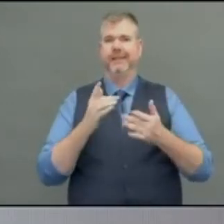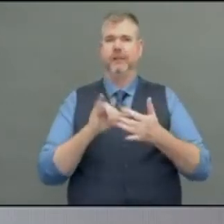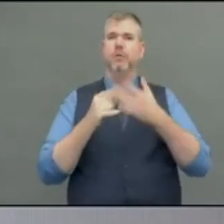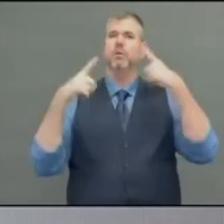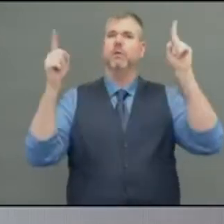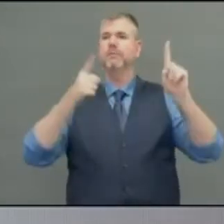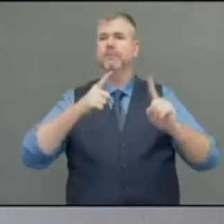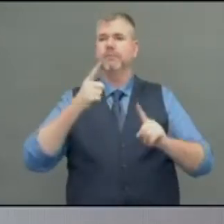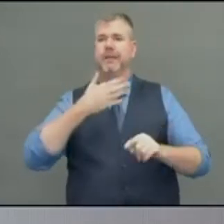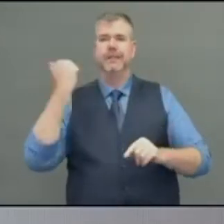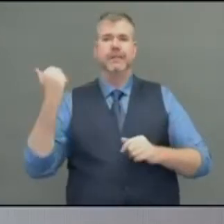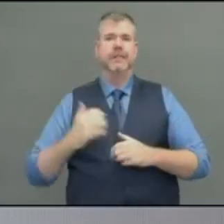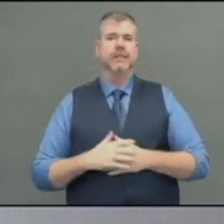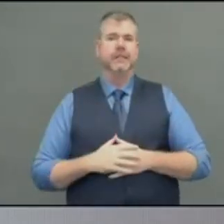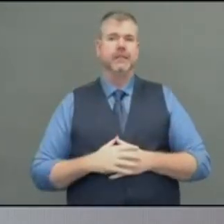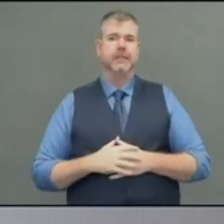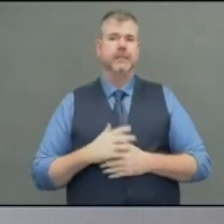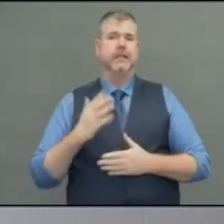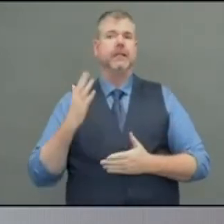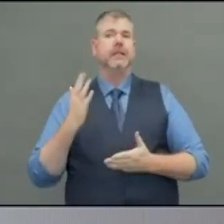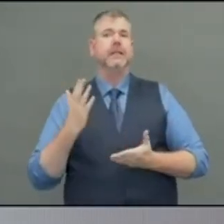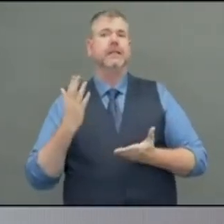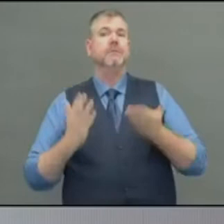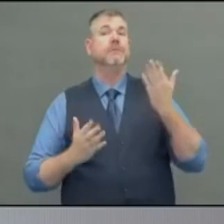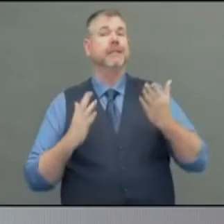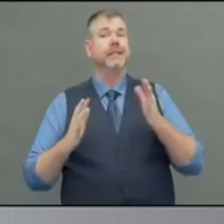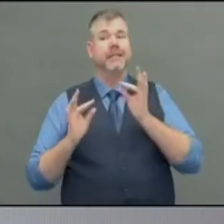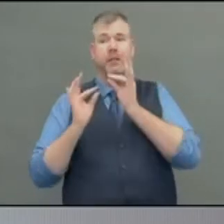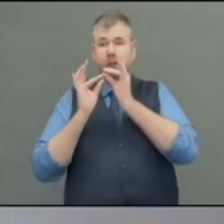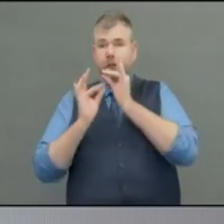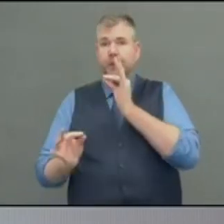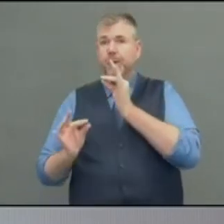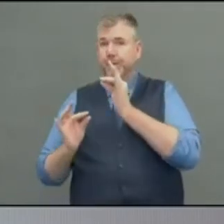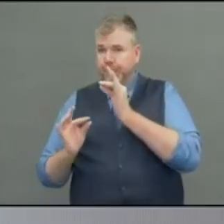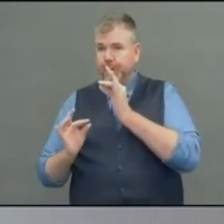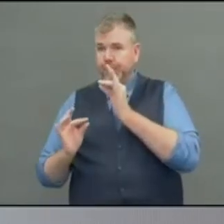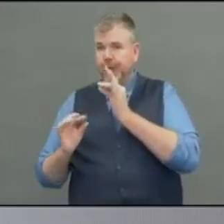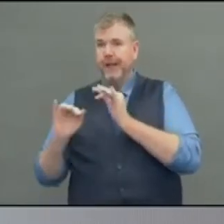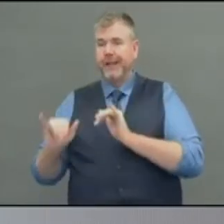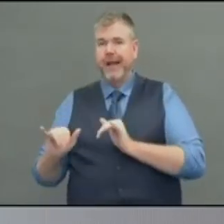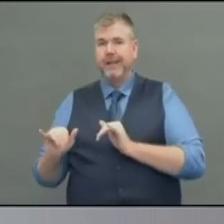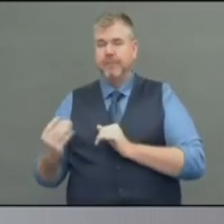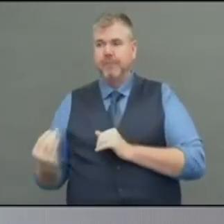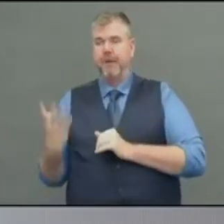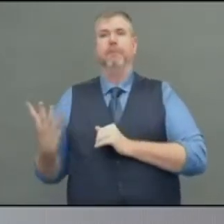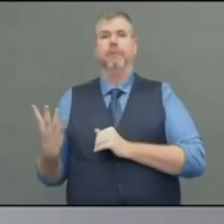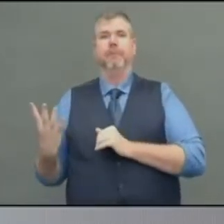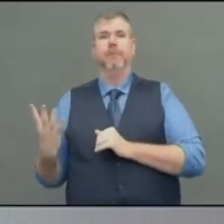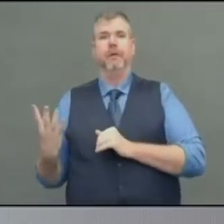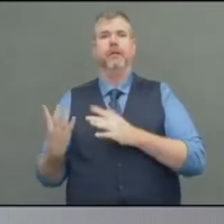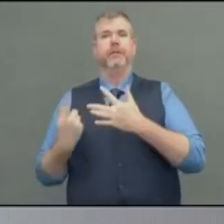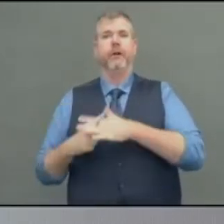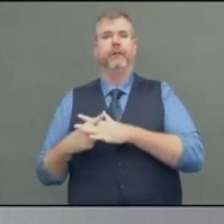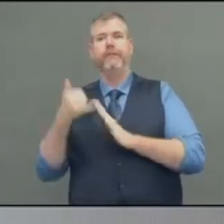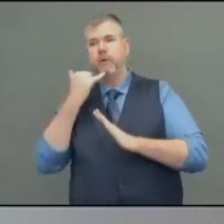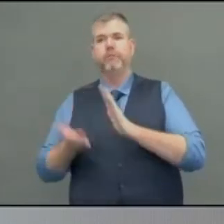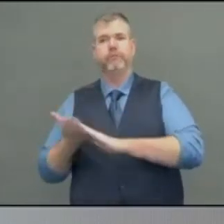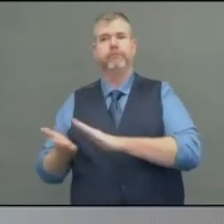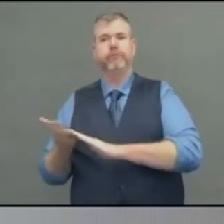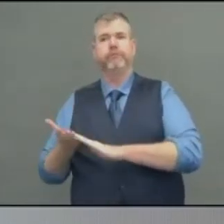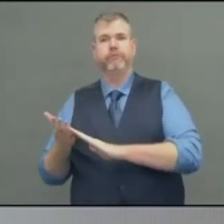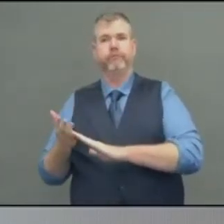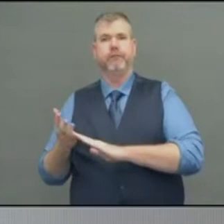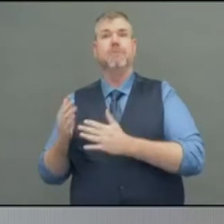a switch, and that would activate this telephone so that you can make and receive your own phone calls. So